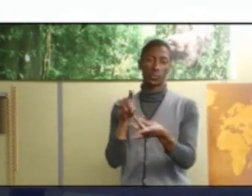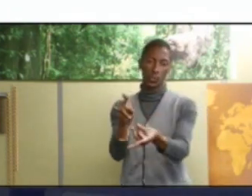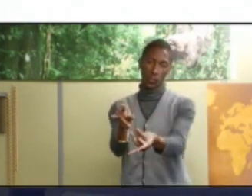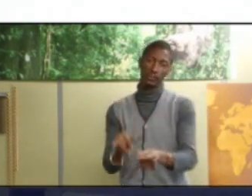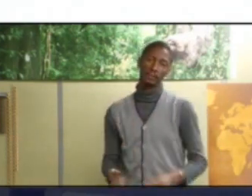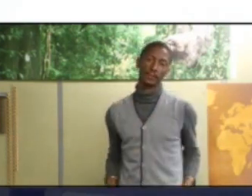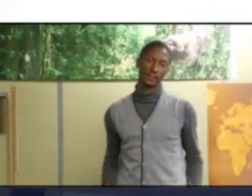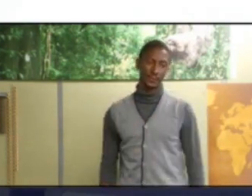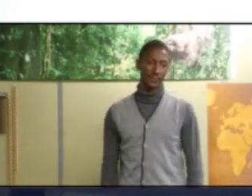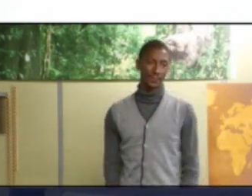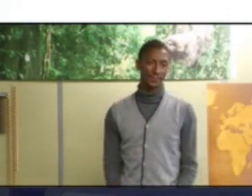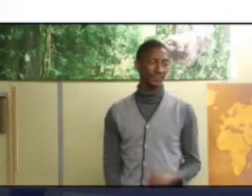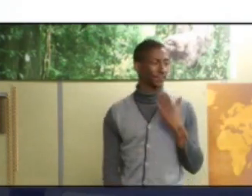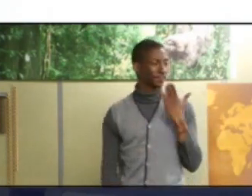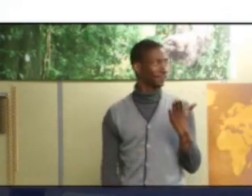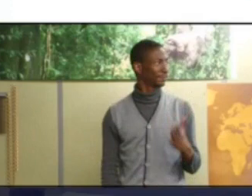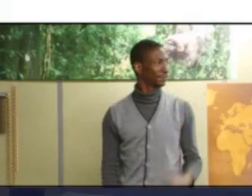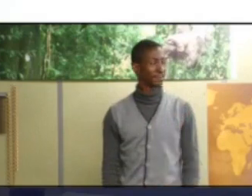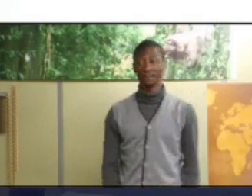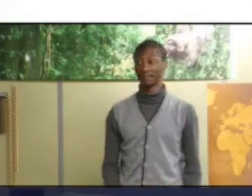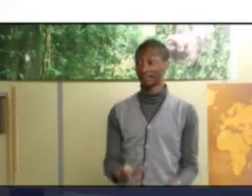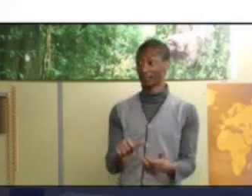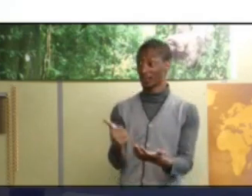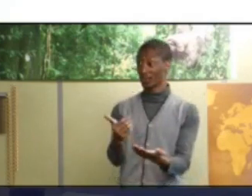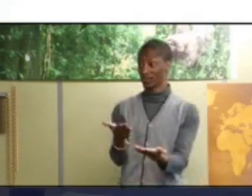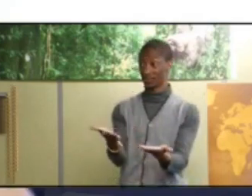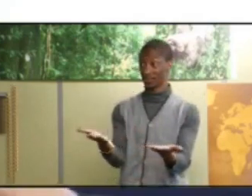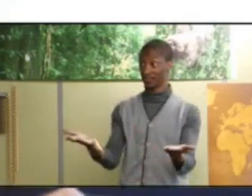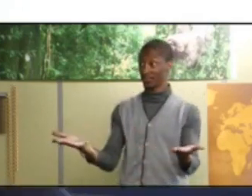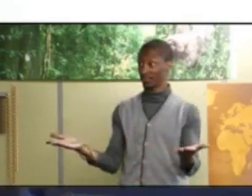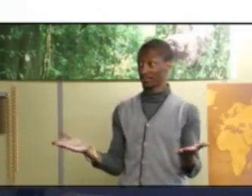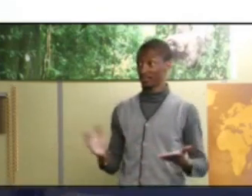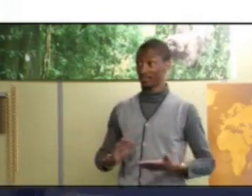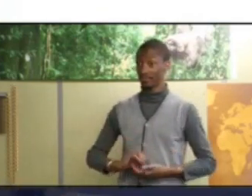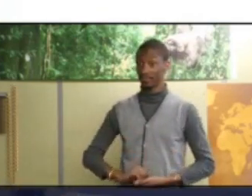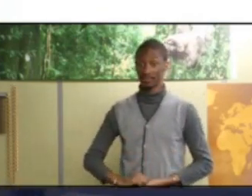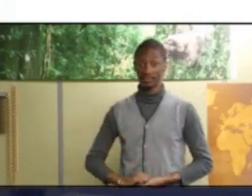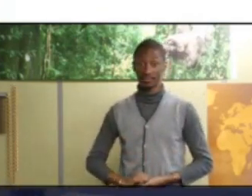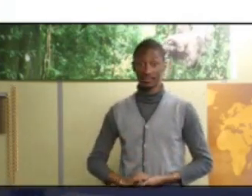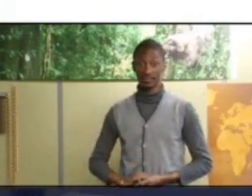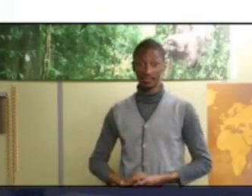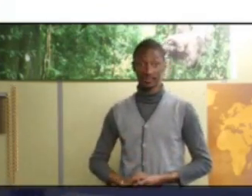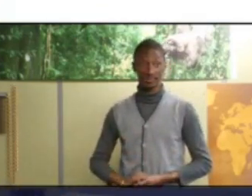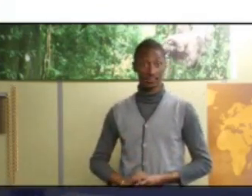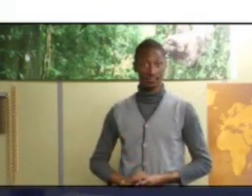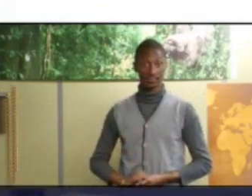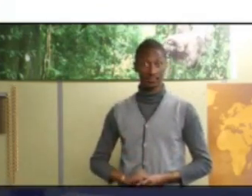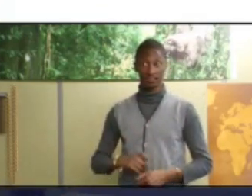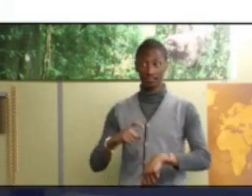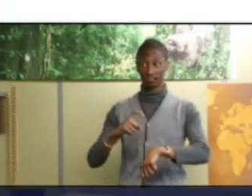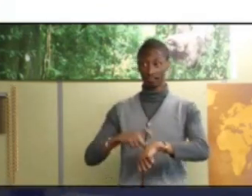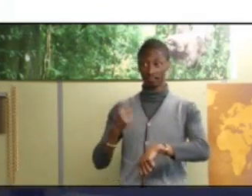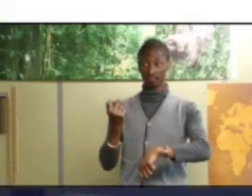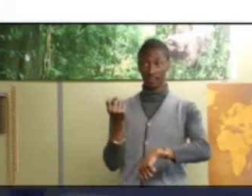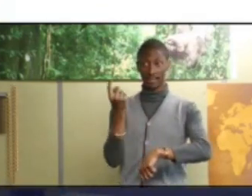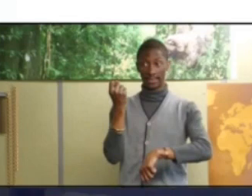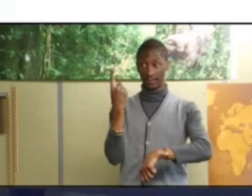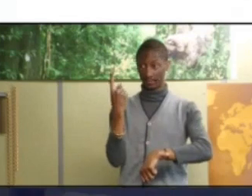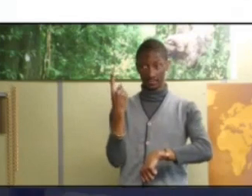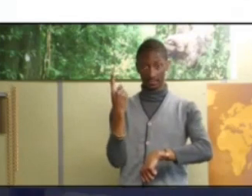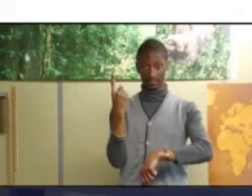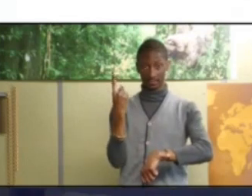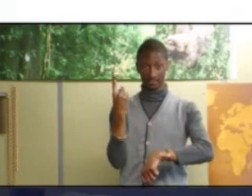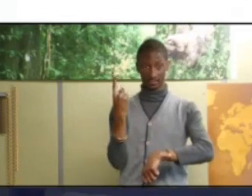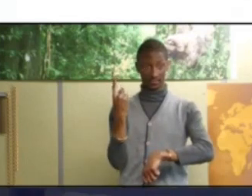Thank you. Anything else? 11 o'clock. I don't want to go over.